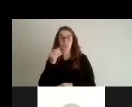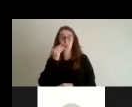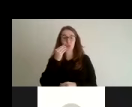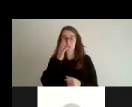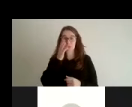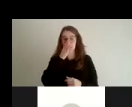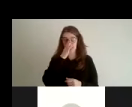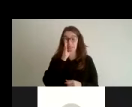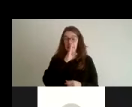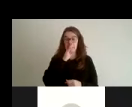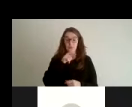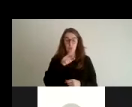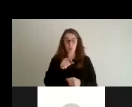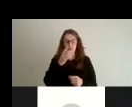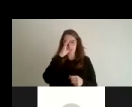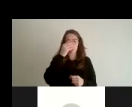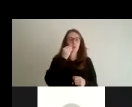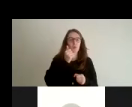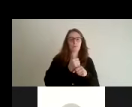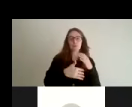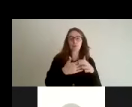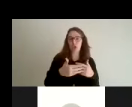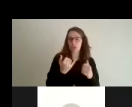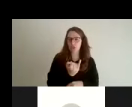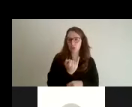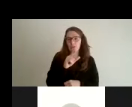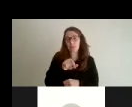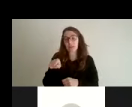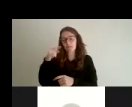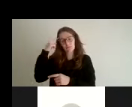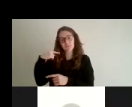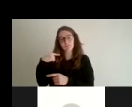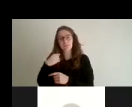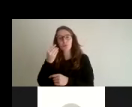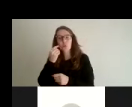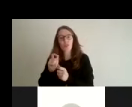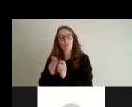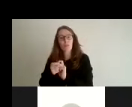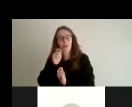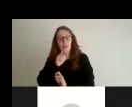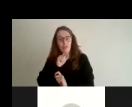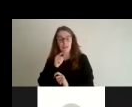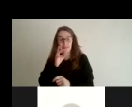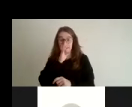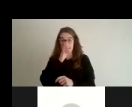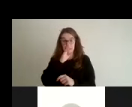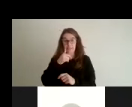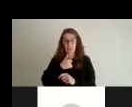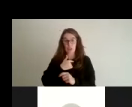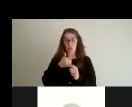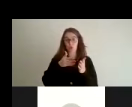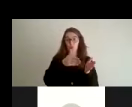the institutes work and what you can do to change them. And that is a teaching that goes to both mentors and